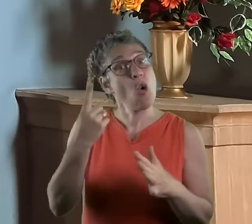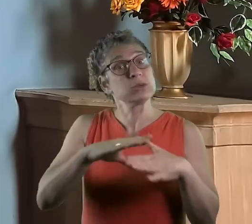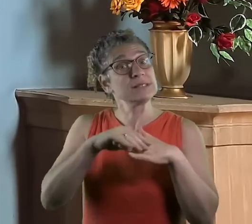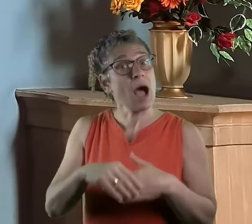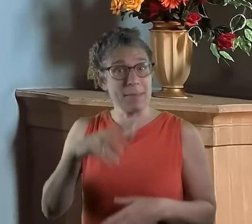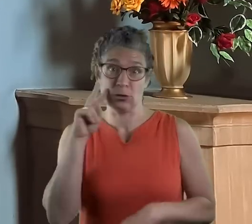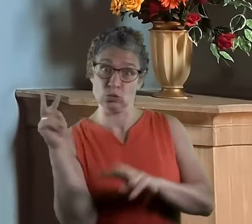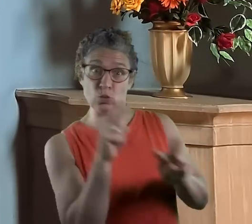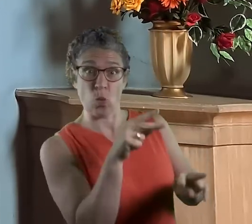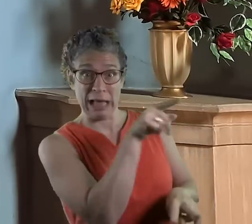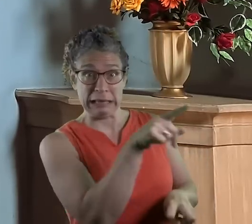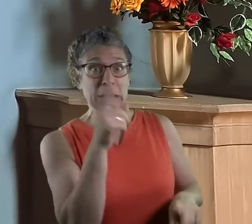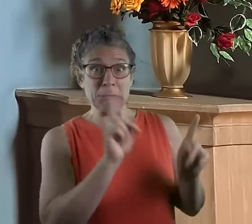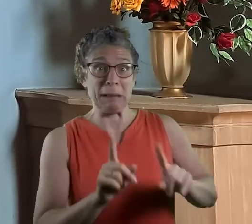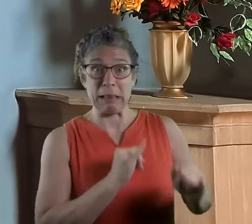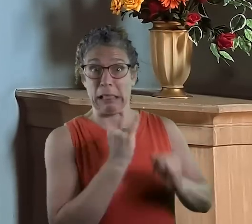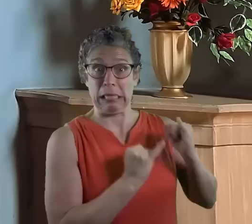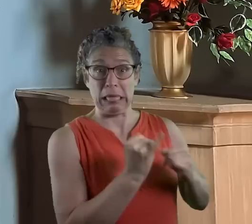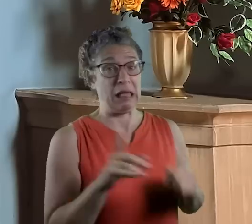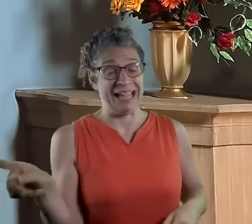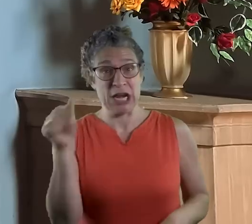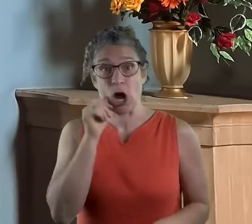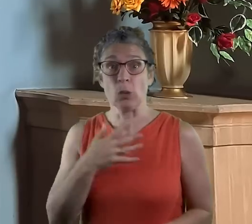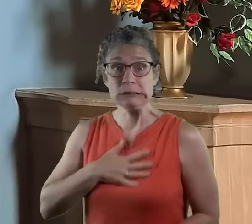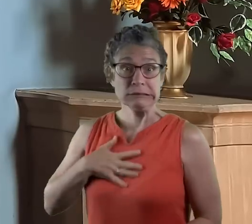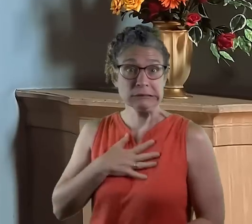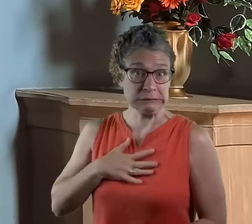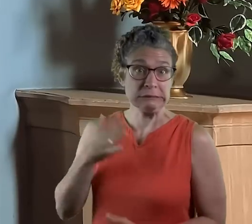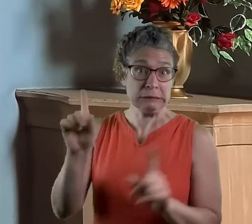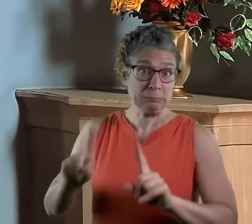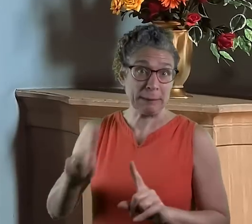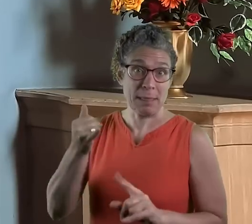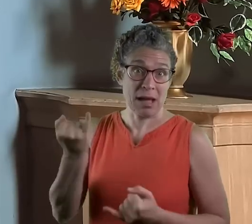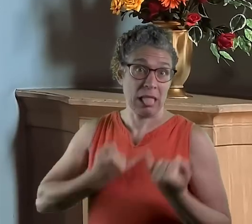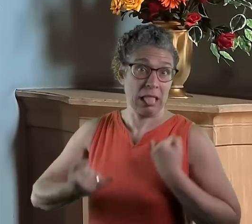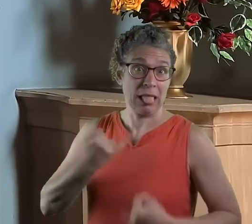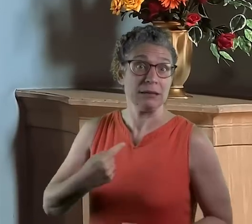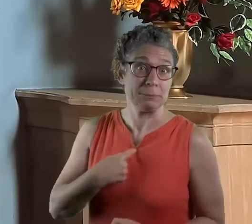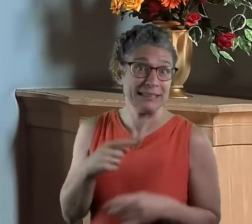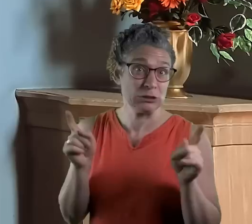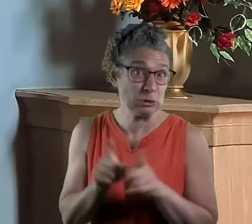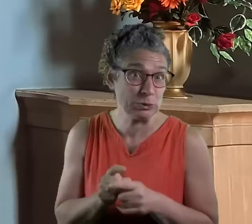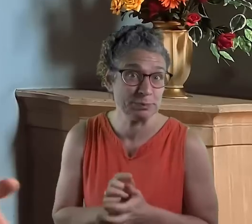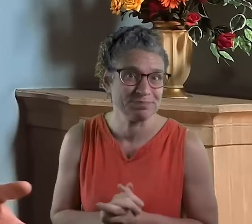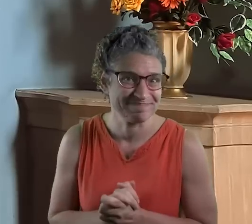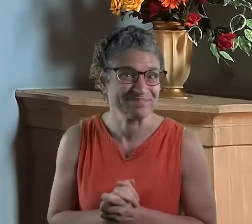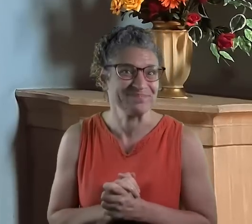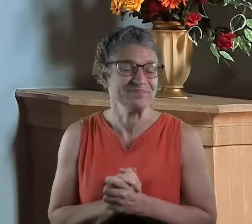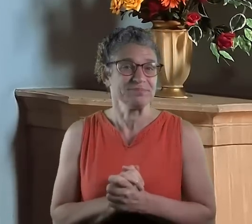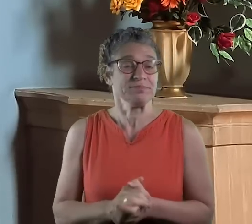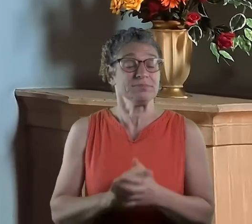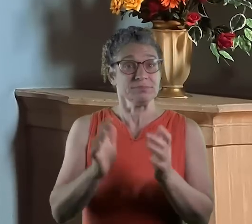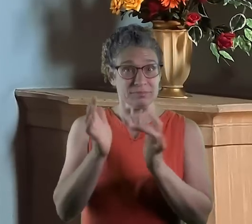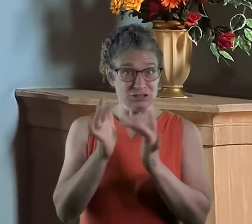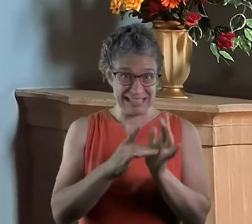resistance, just as they've seen Jesus face, as they seek to challenge the religious status quo. Jesus is